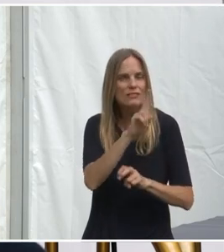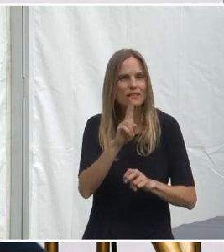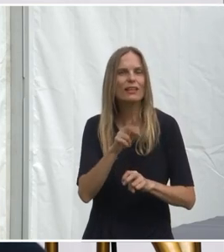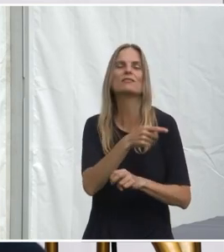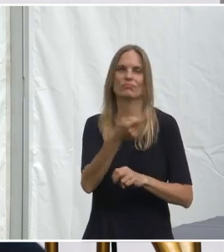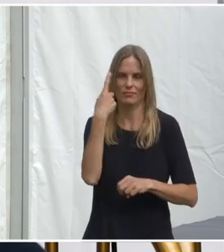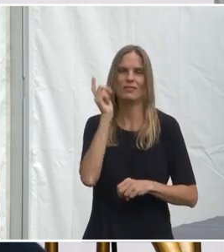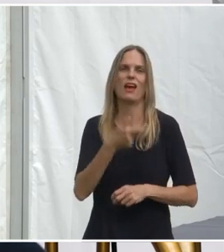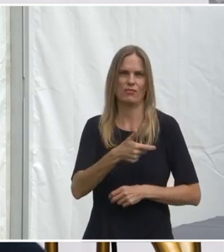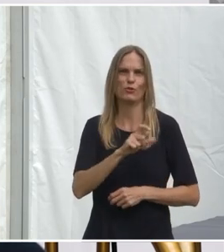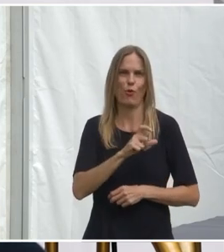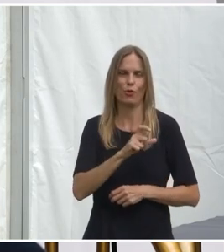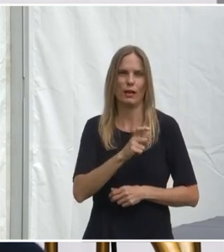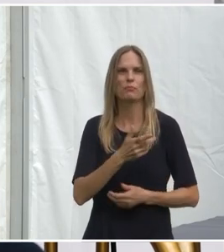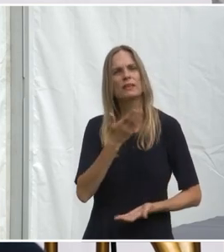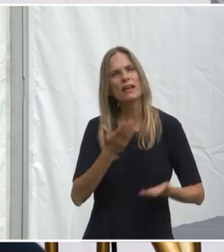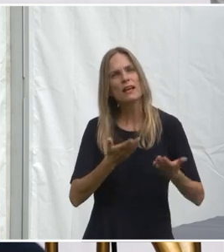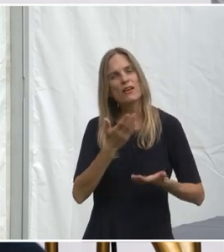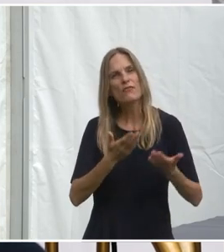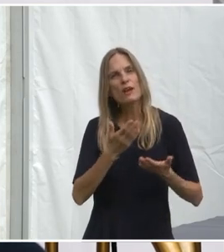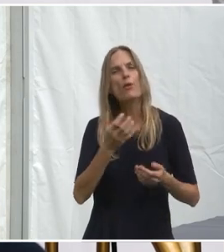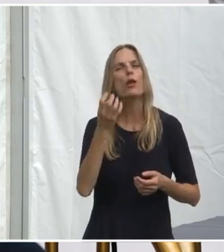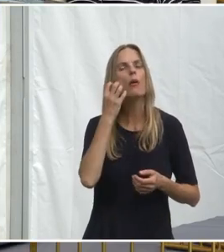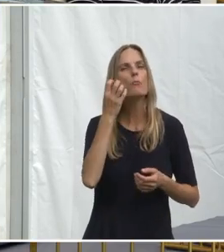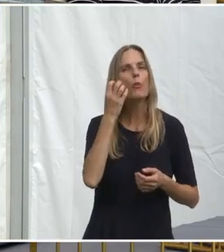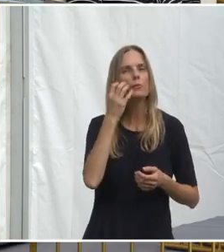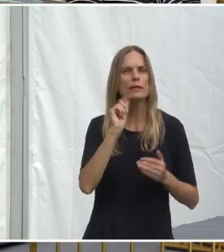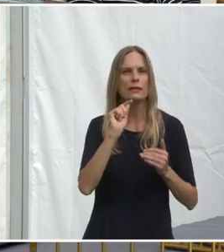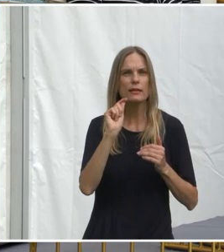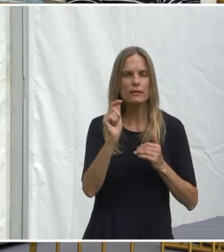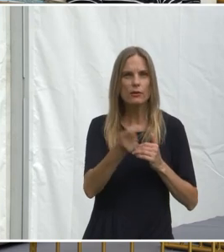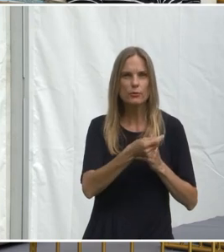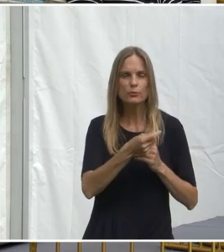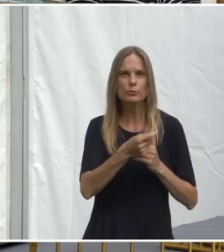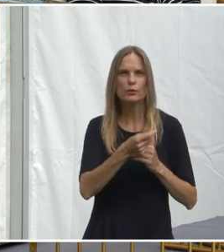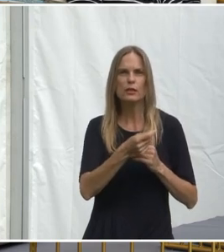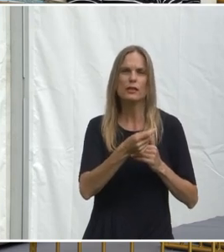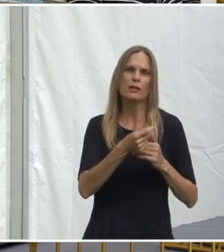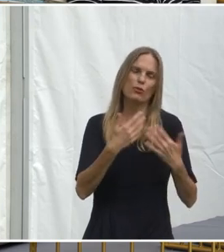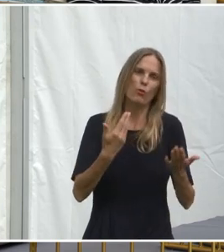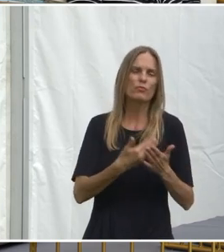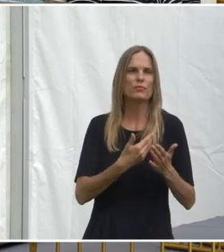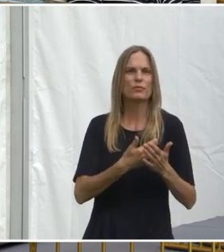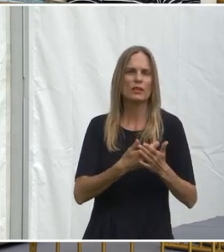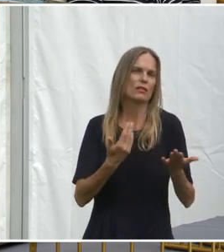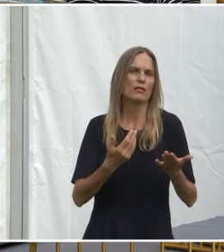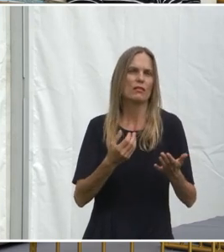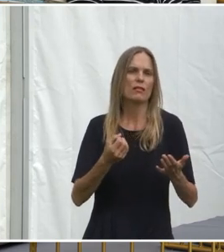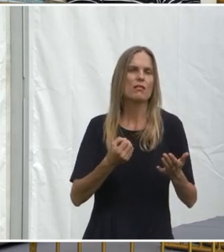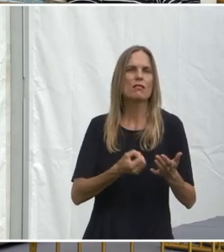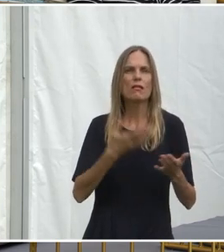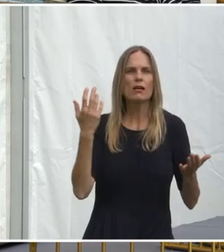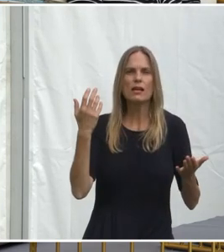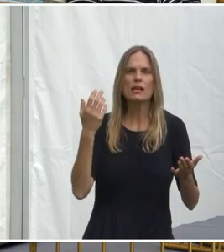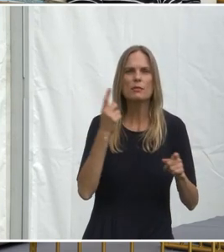might show their lives through the mobile device. So they go to a very expensive shop, put very quickly a